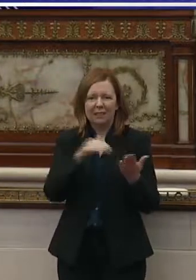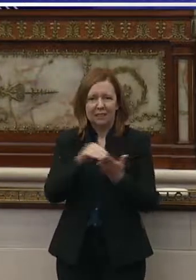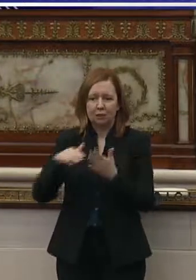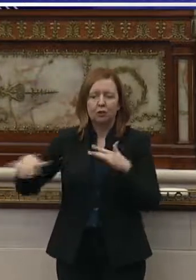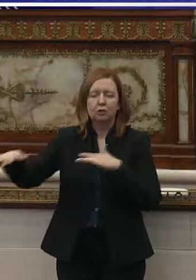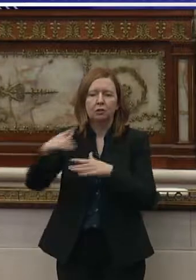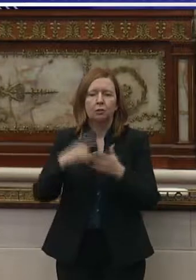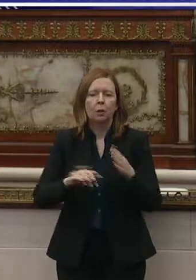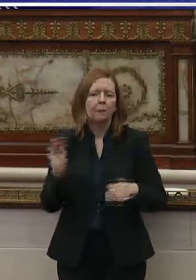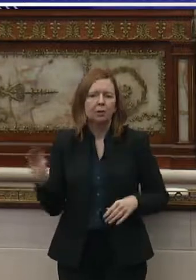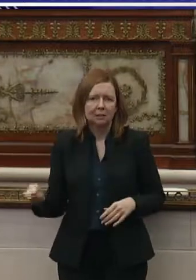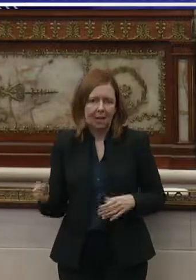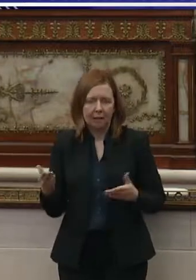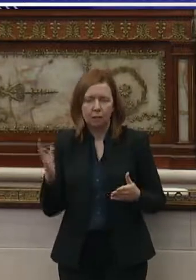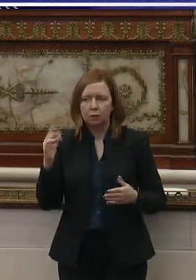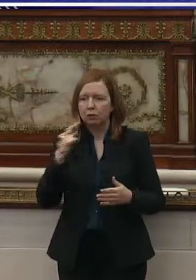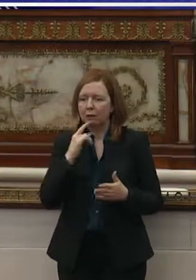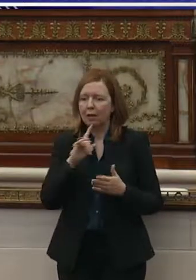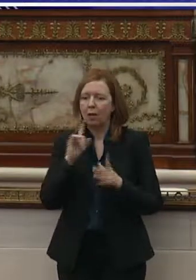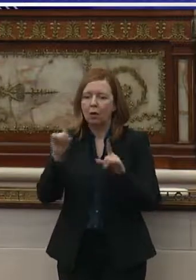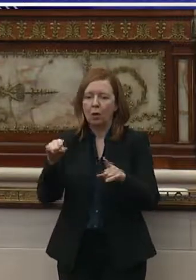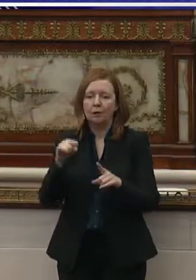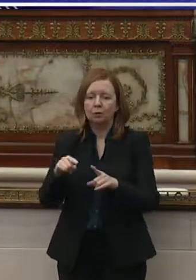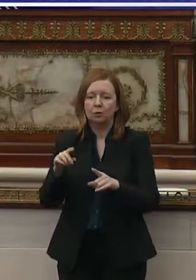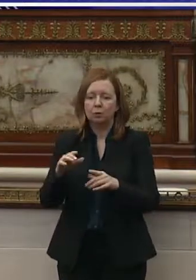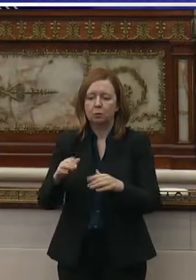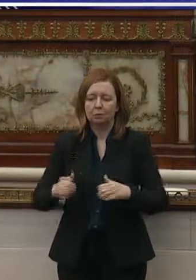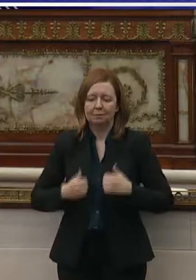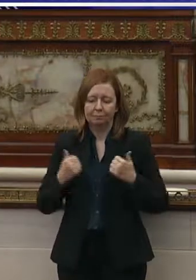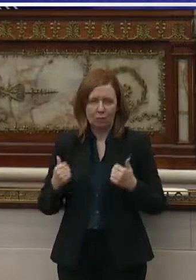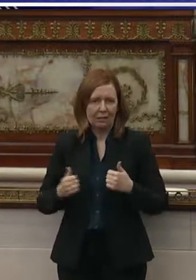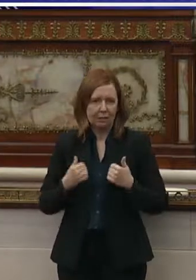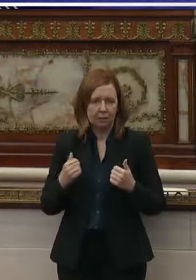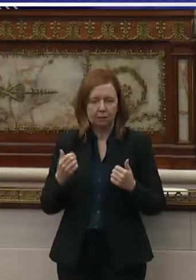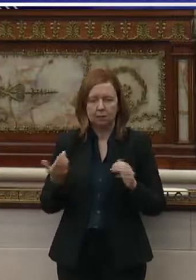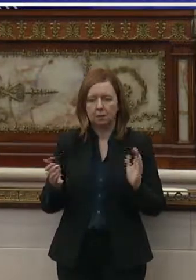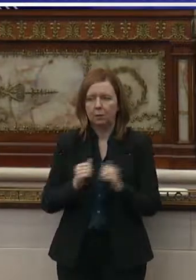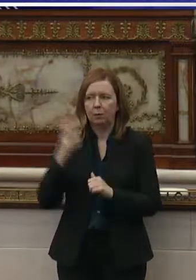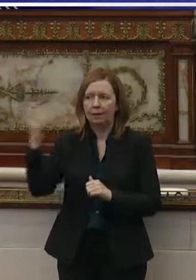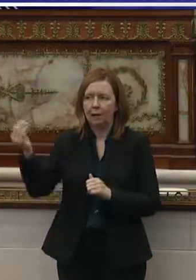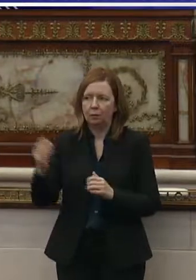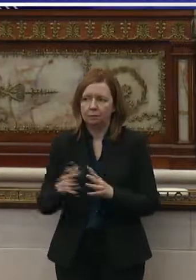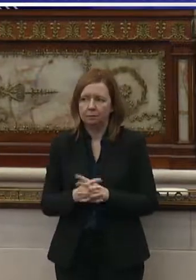what percent would you say are going to city residents versus out of